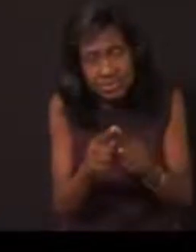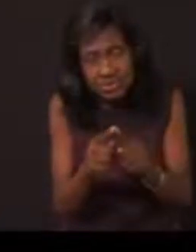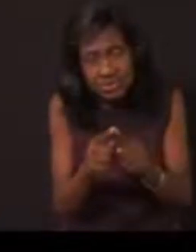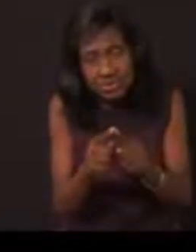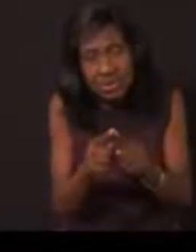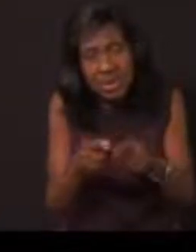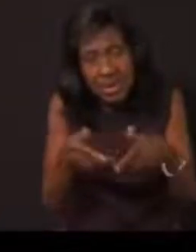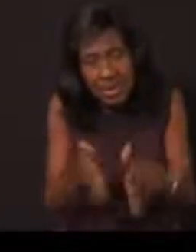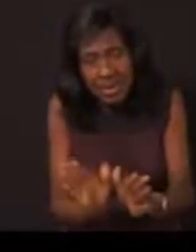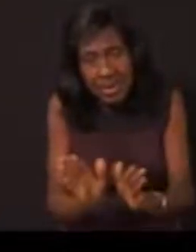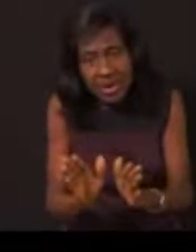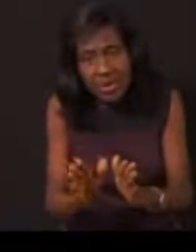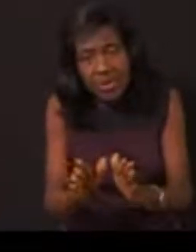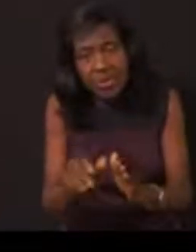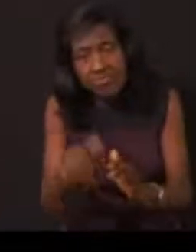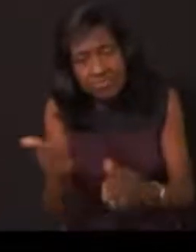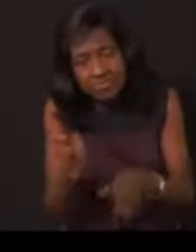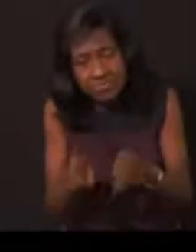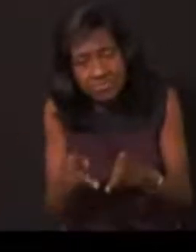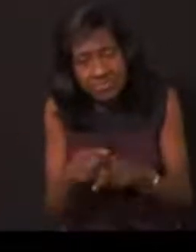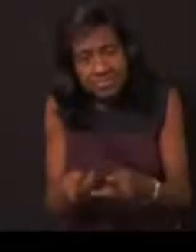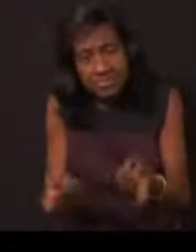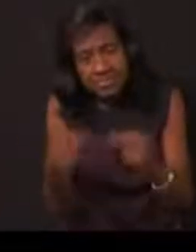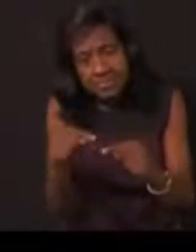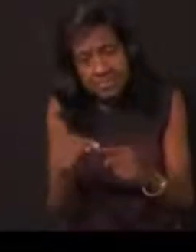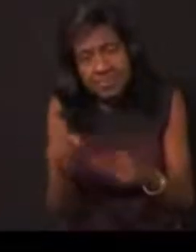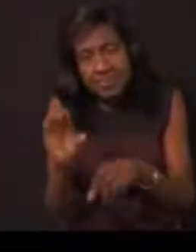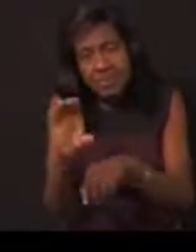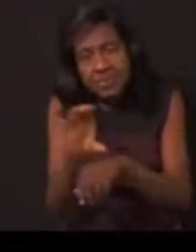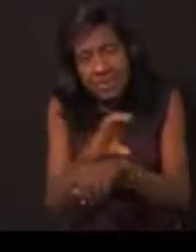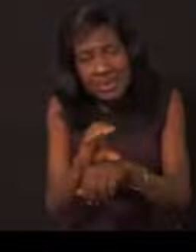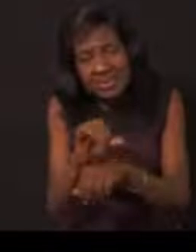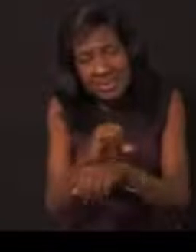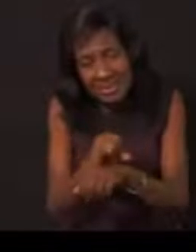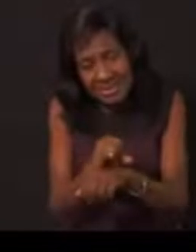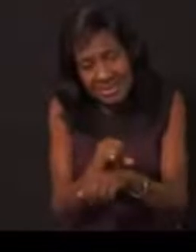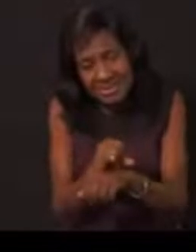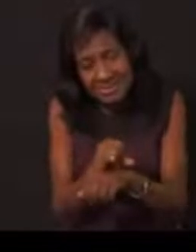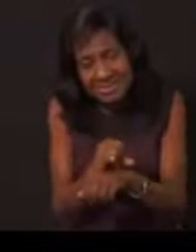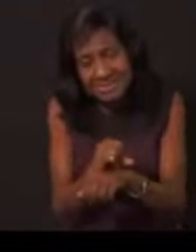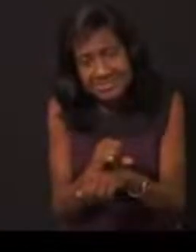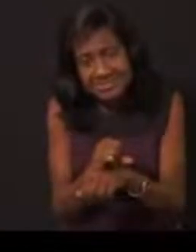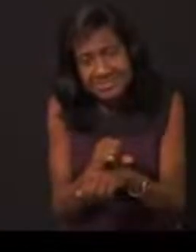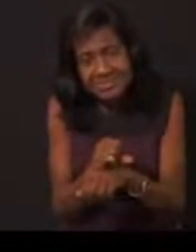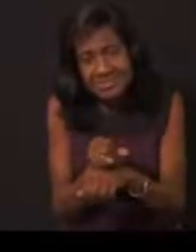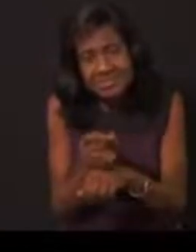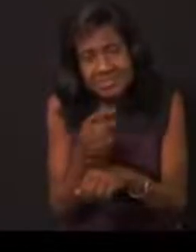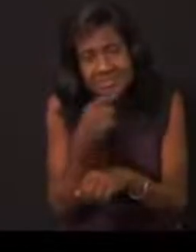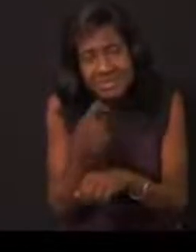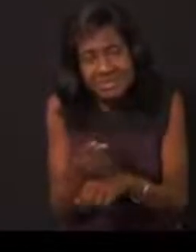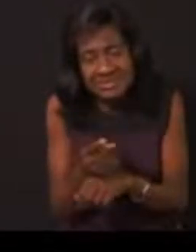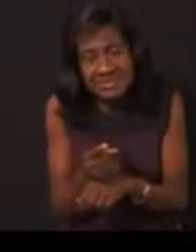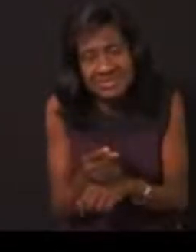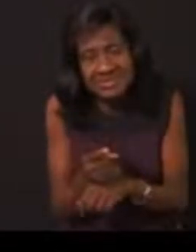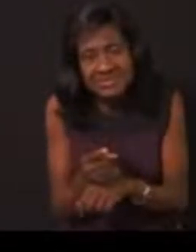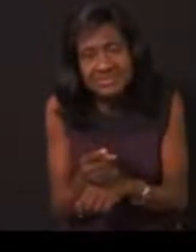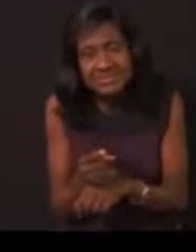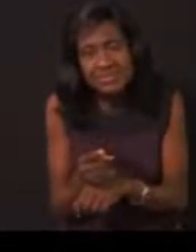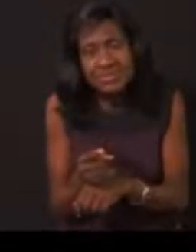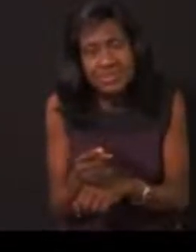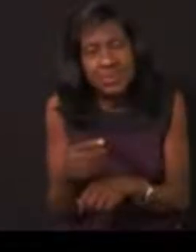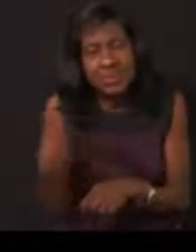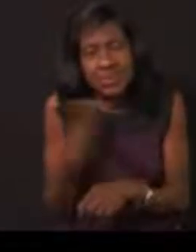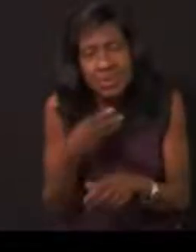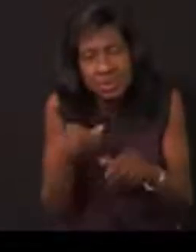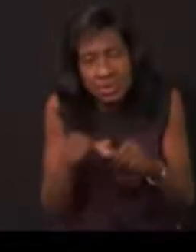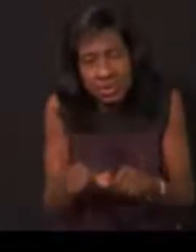While there is certainly no playbook or no definitive playbook for managing COVID-19, we